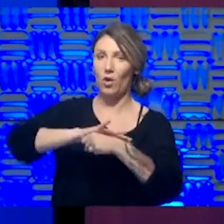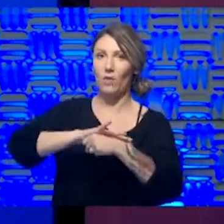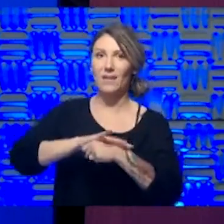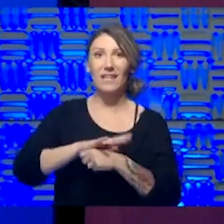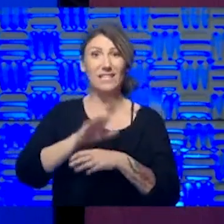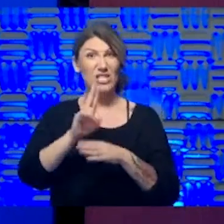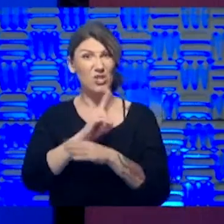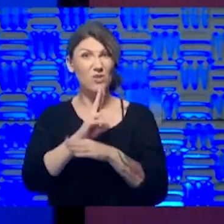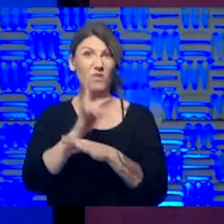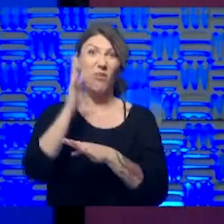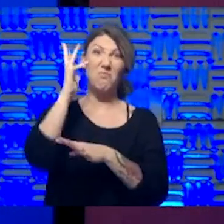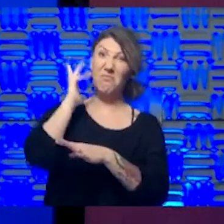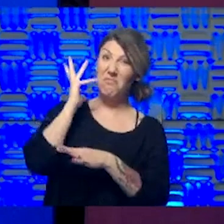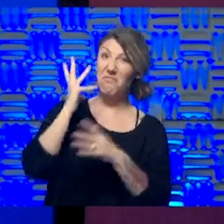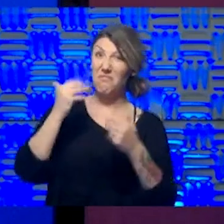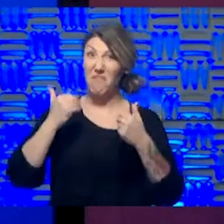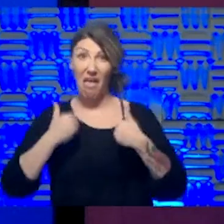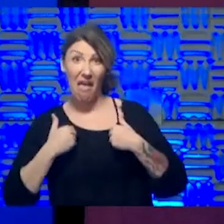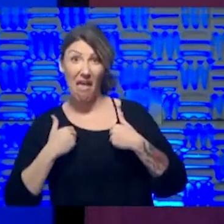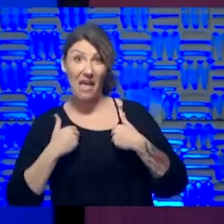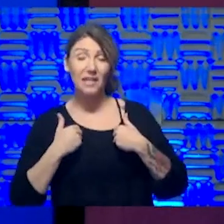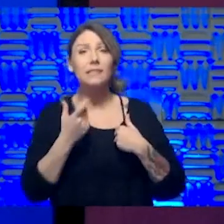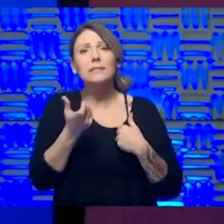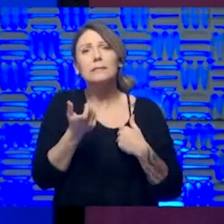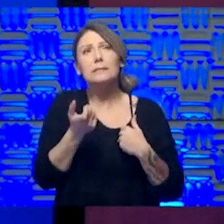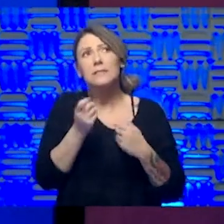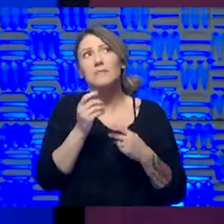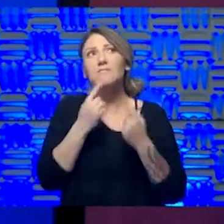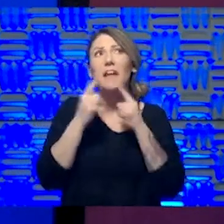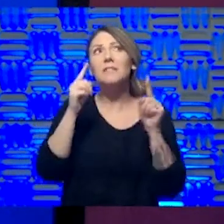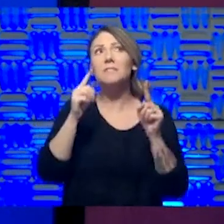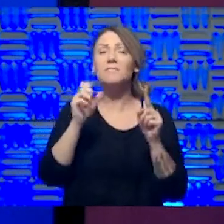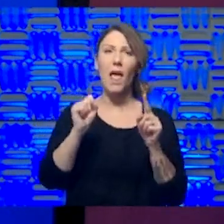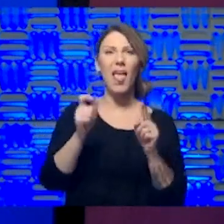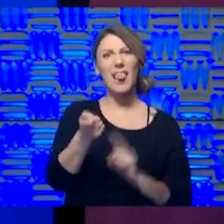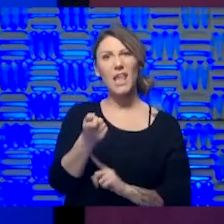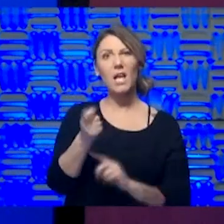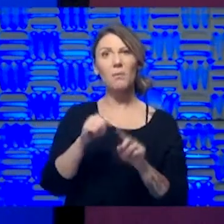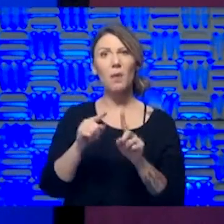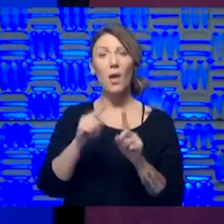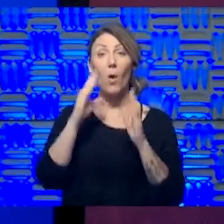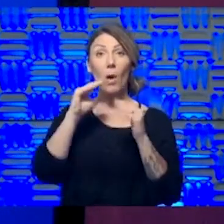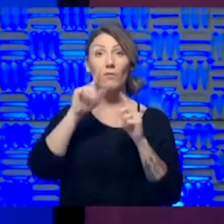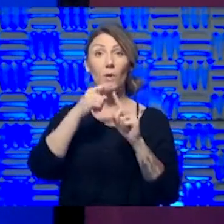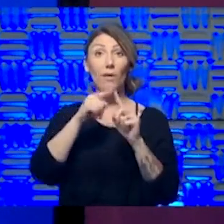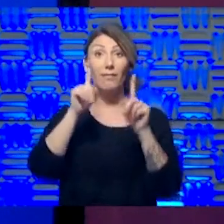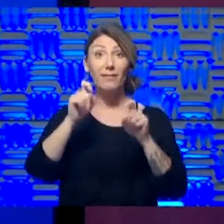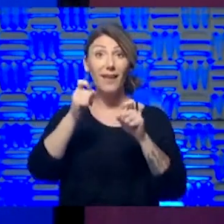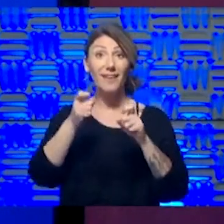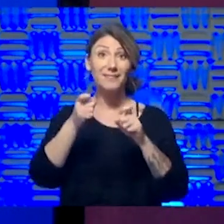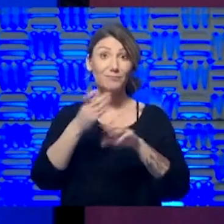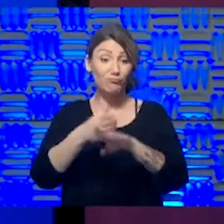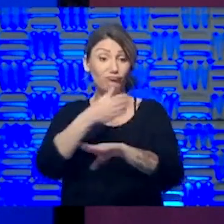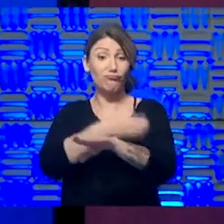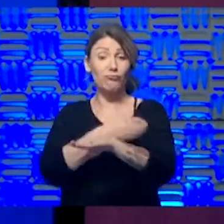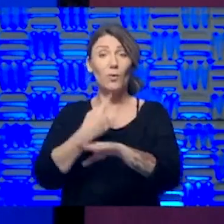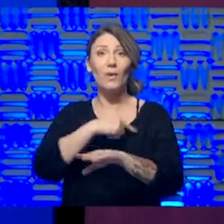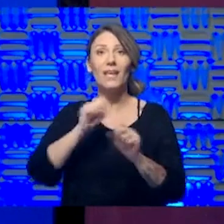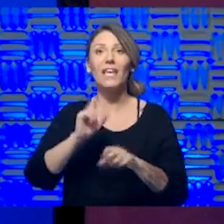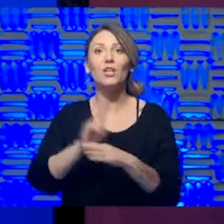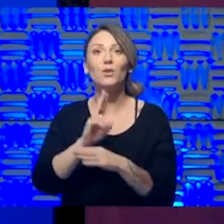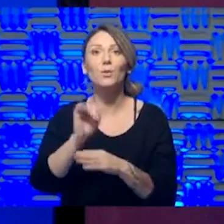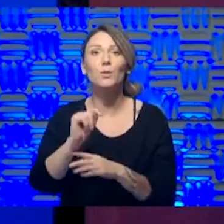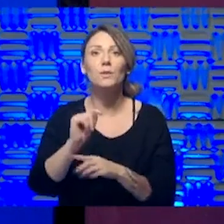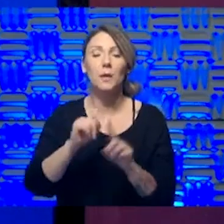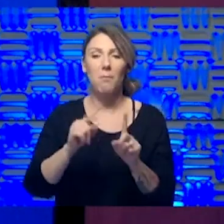infected previously? Probably a little bit. And I think hopefully when the tests get better, we'll find uses for it. I can think of lots of